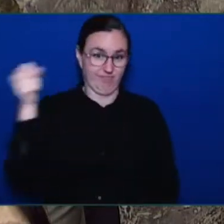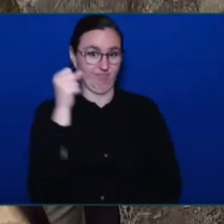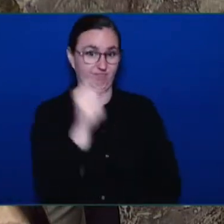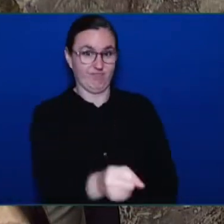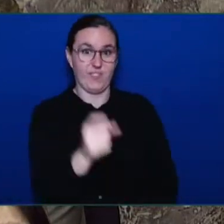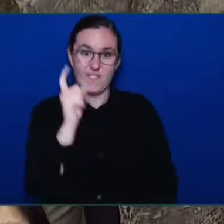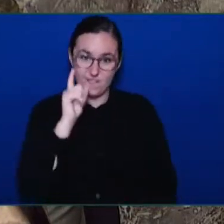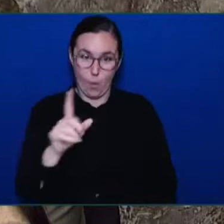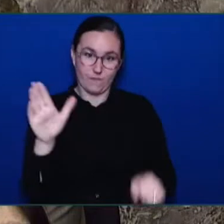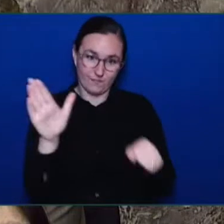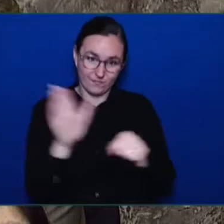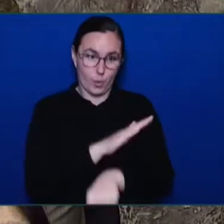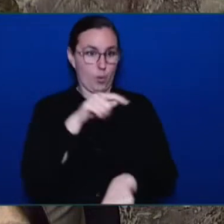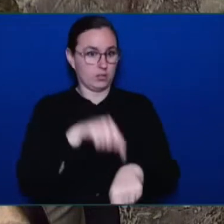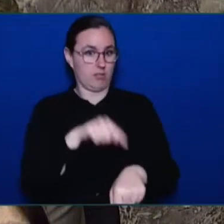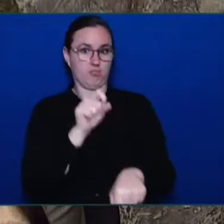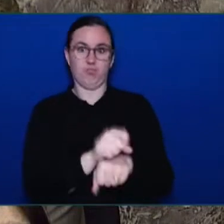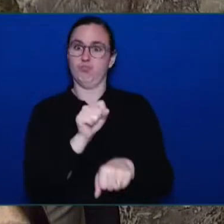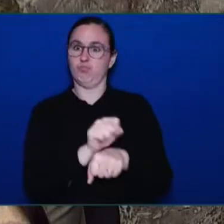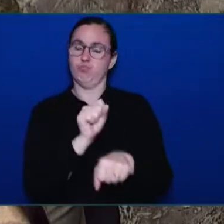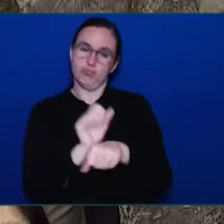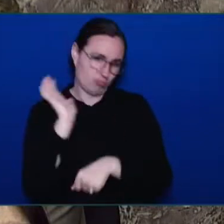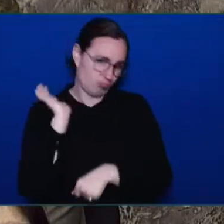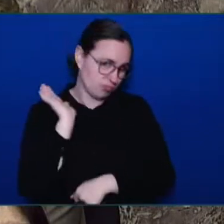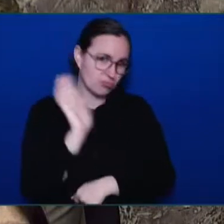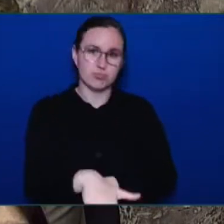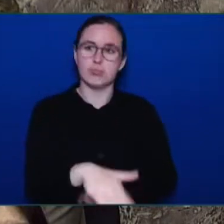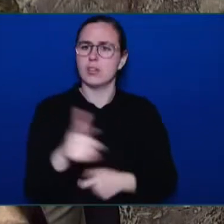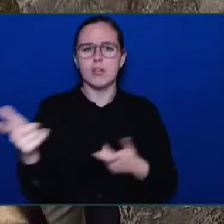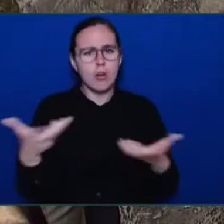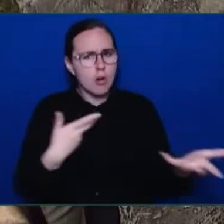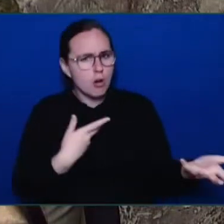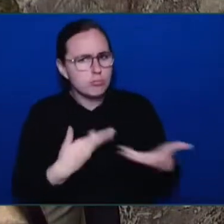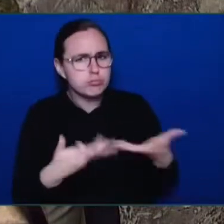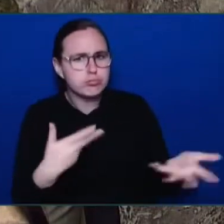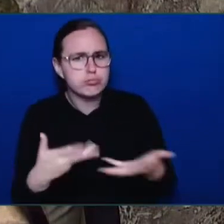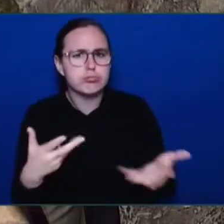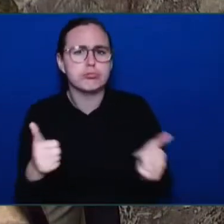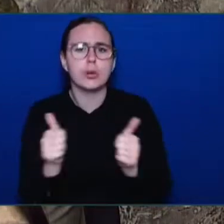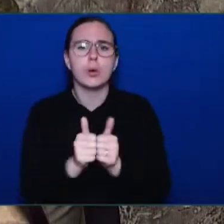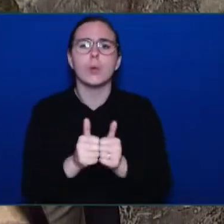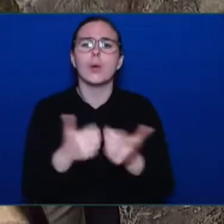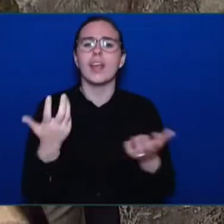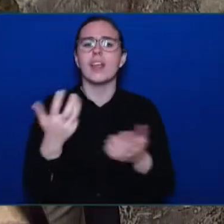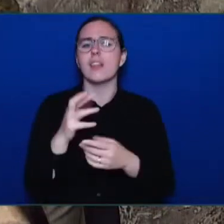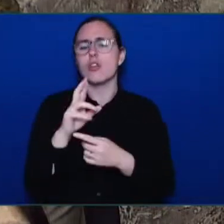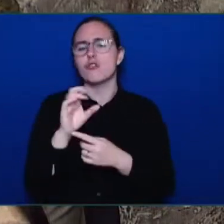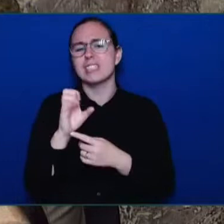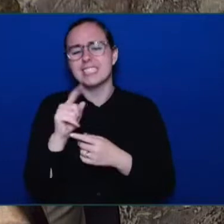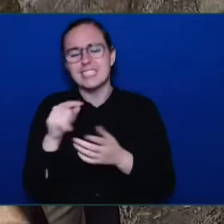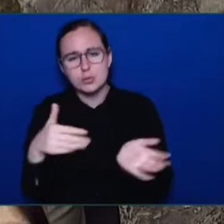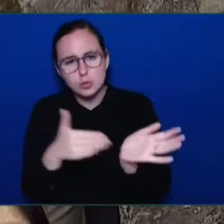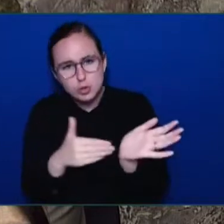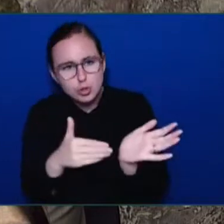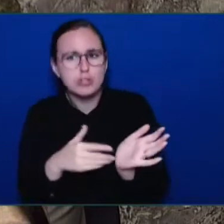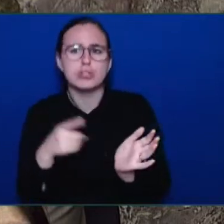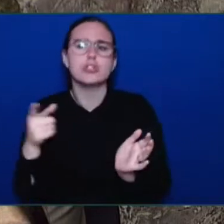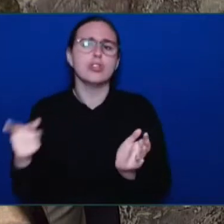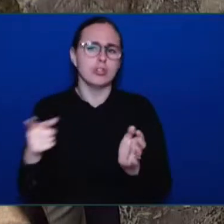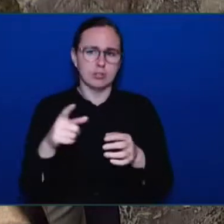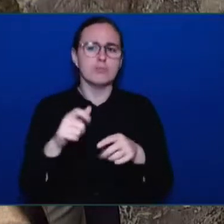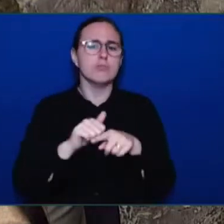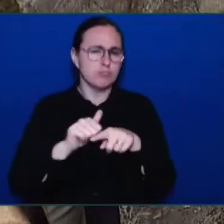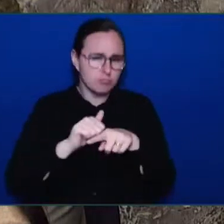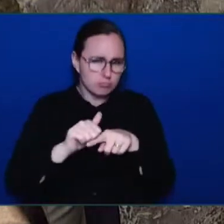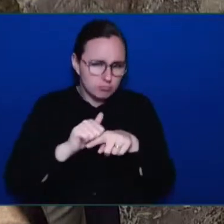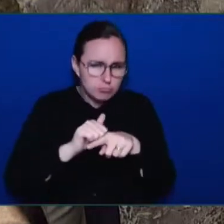doctors and the doctors of BC, Honourable Speaker. And yes, Honourable Speaker, we're working closely with doctors and nurse practitioners and everyone else